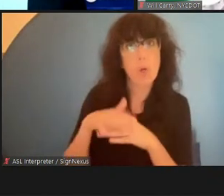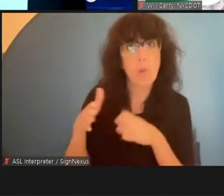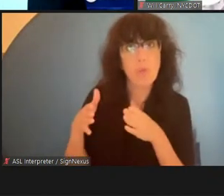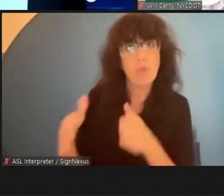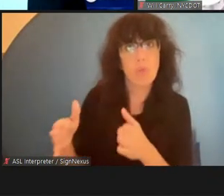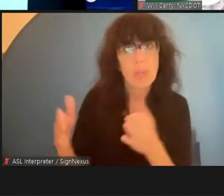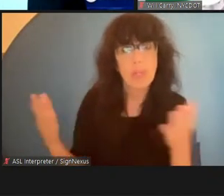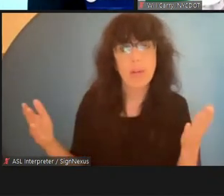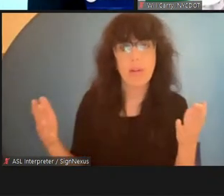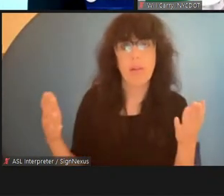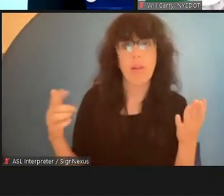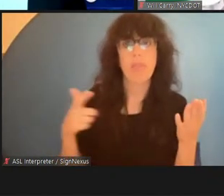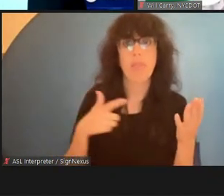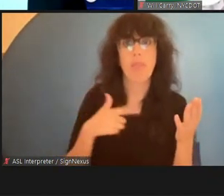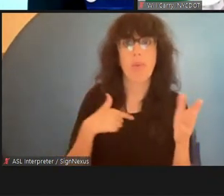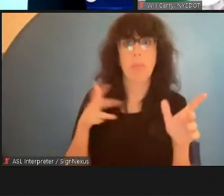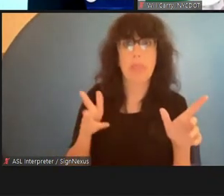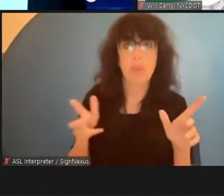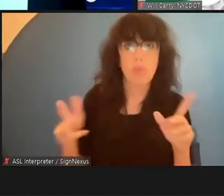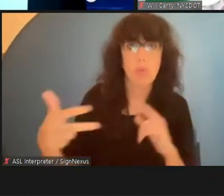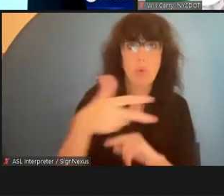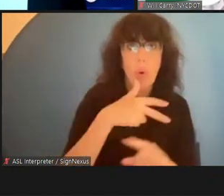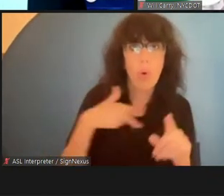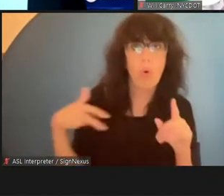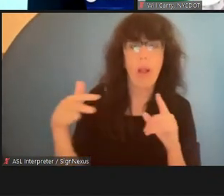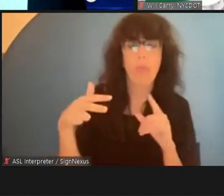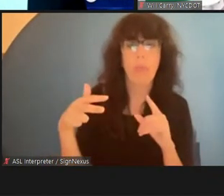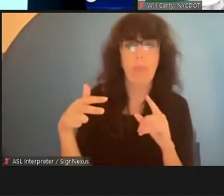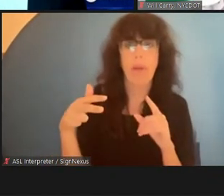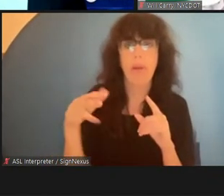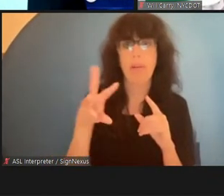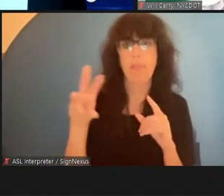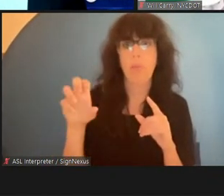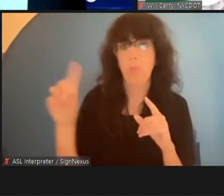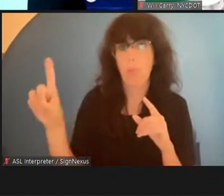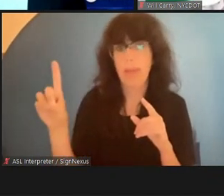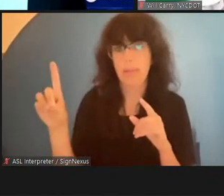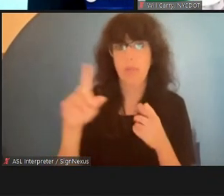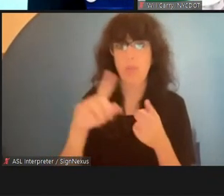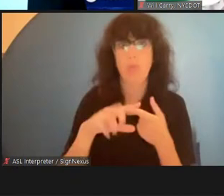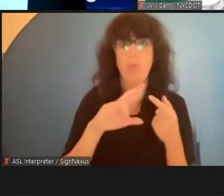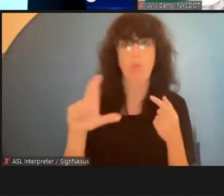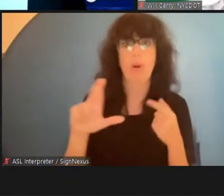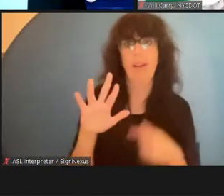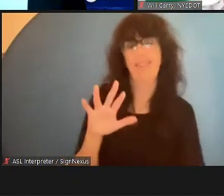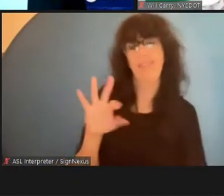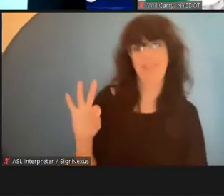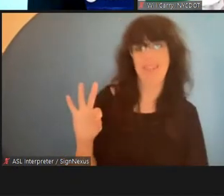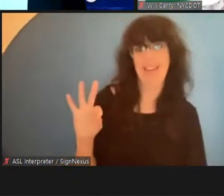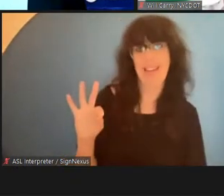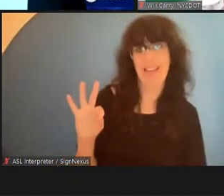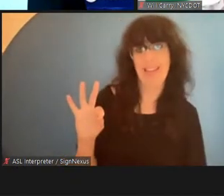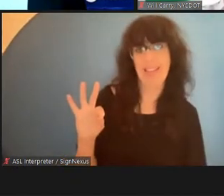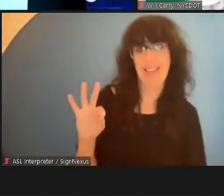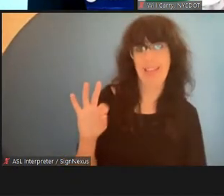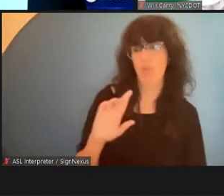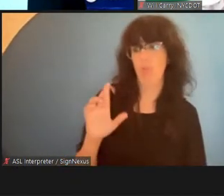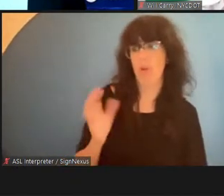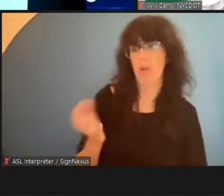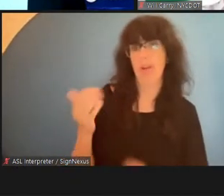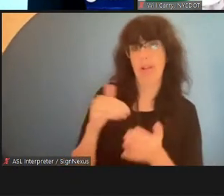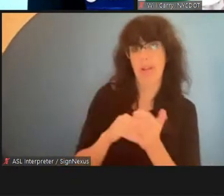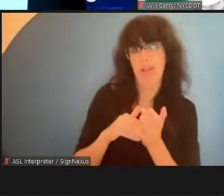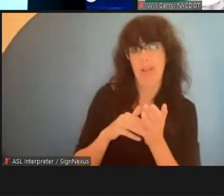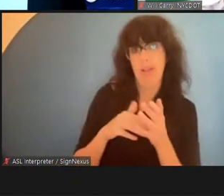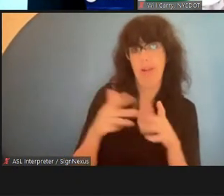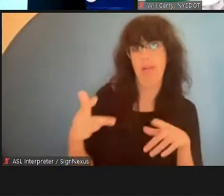to go around the block from west end avenue to make a right on 59th street to make a another right on freedom place back